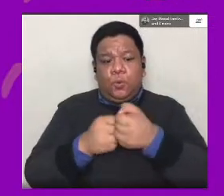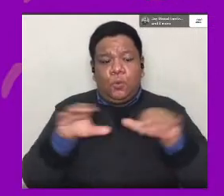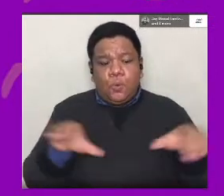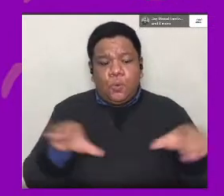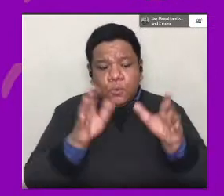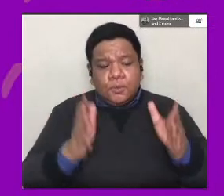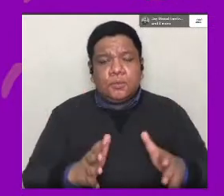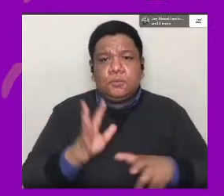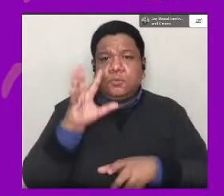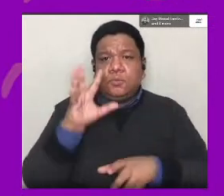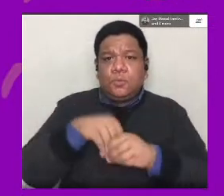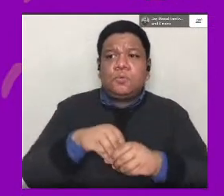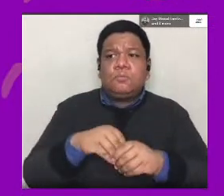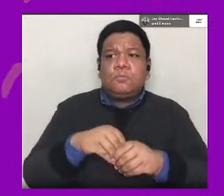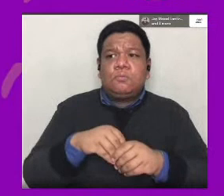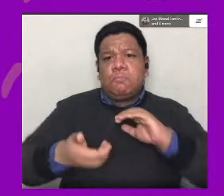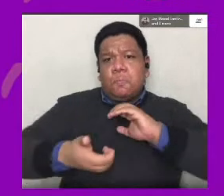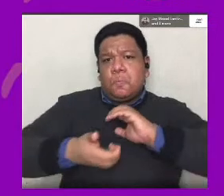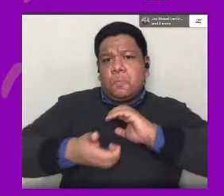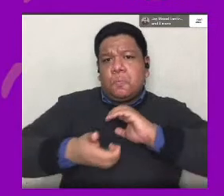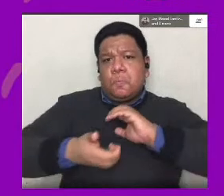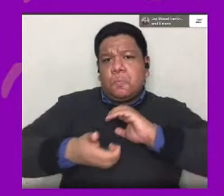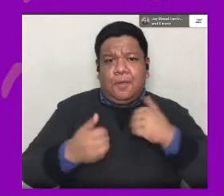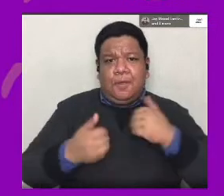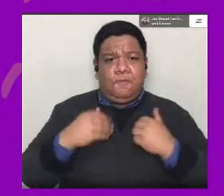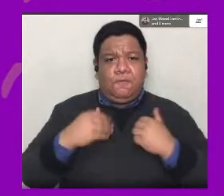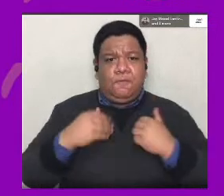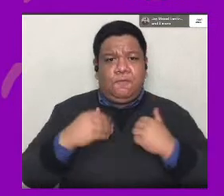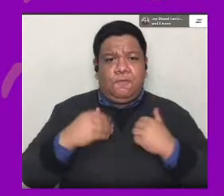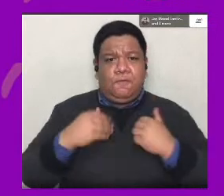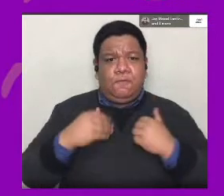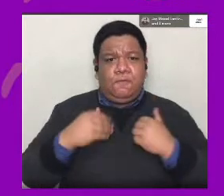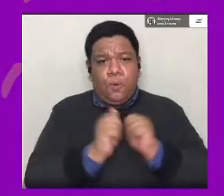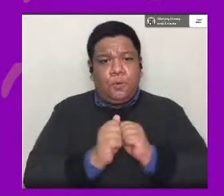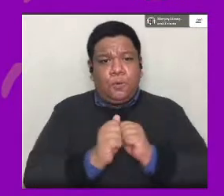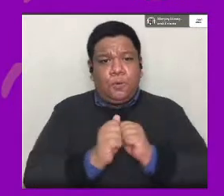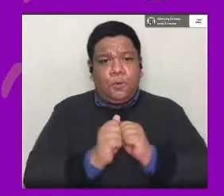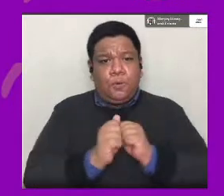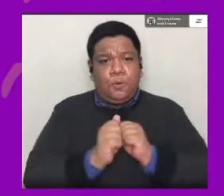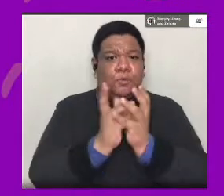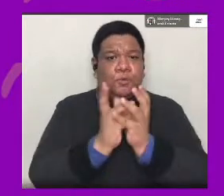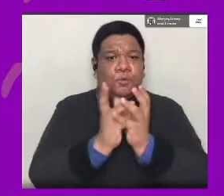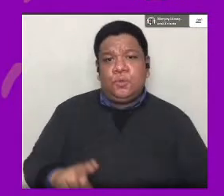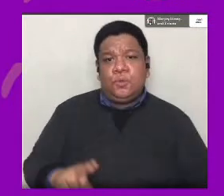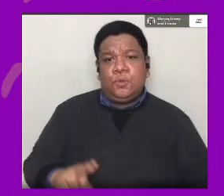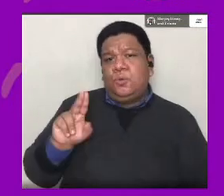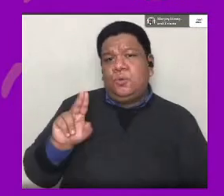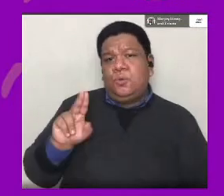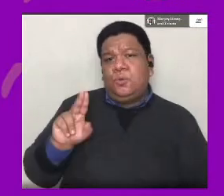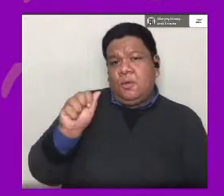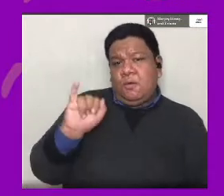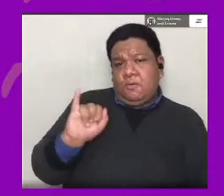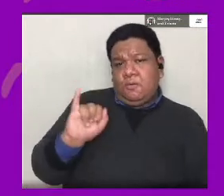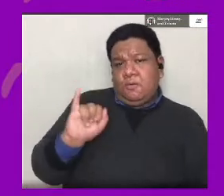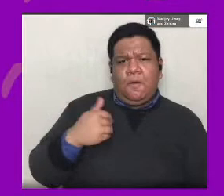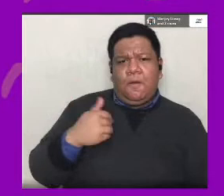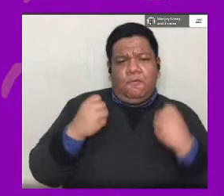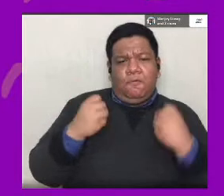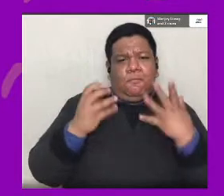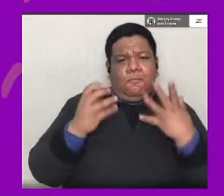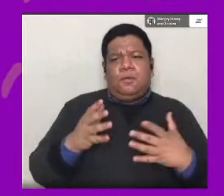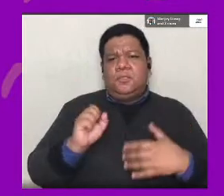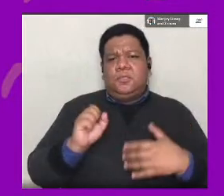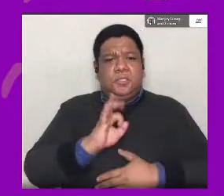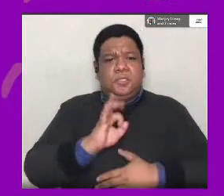with communities. USAID has thousands of career staff and roughly 4,000